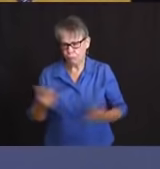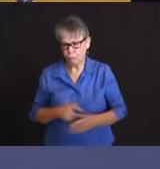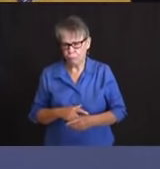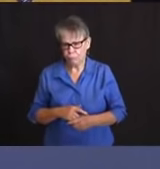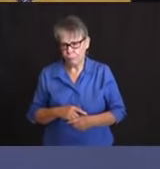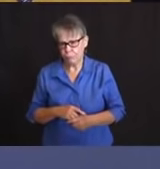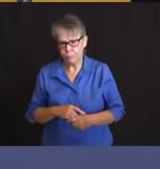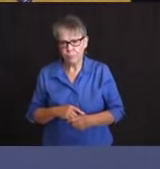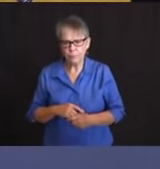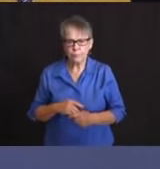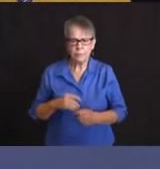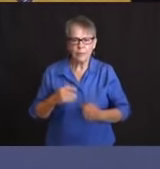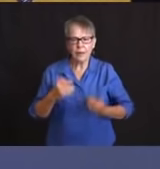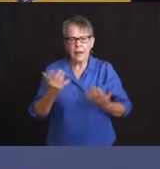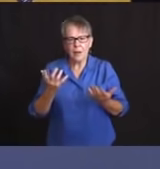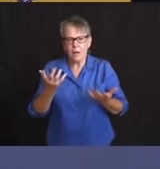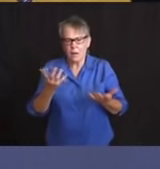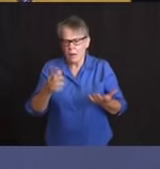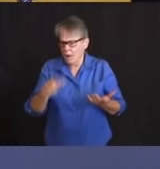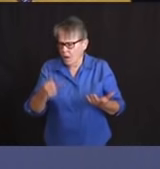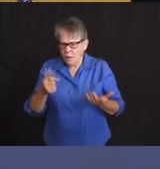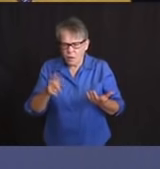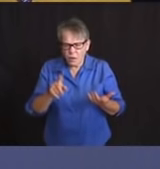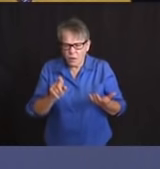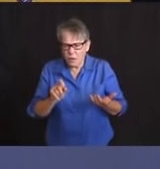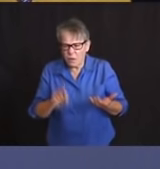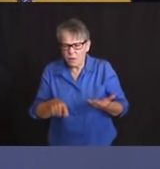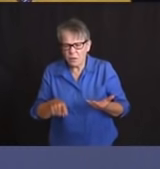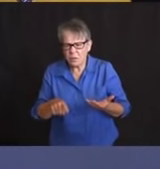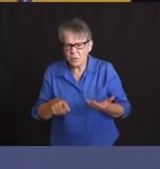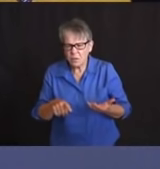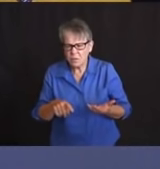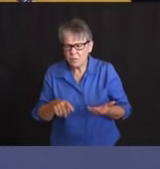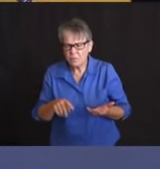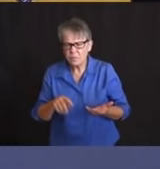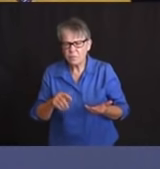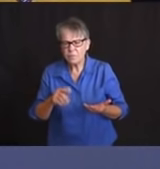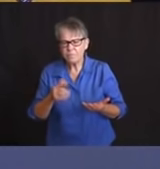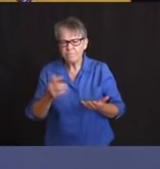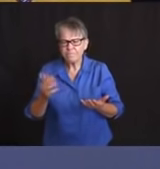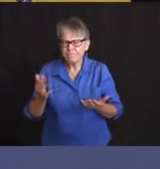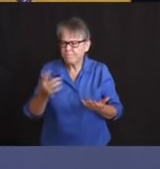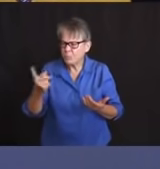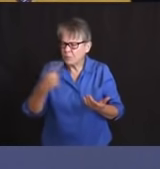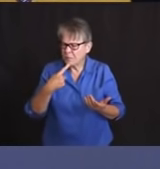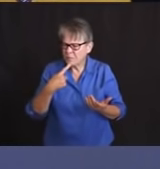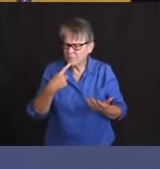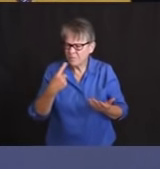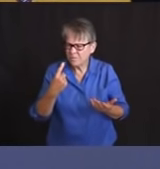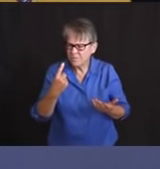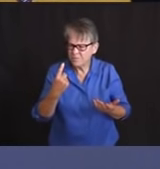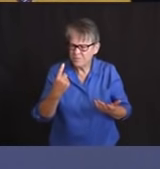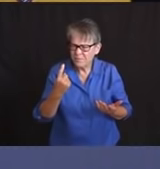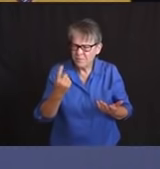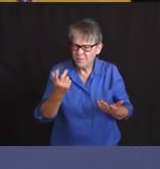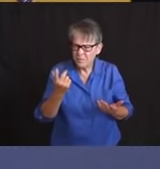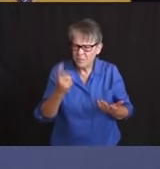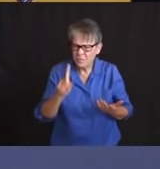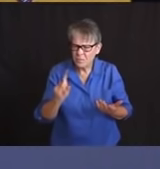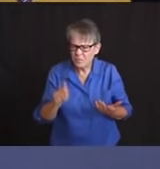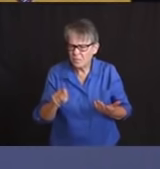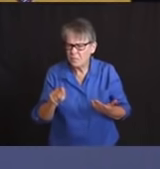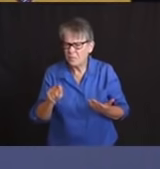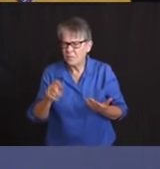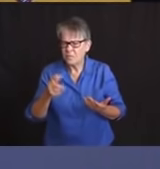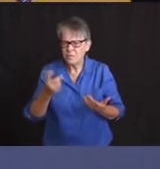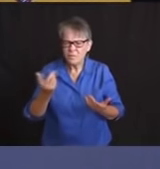on Monday. We will certainly get our fair share, but I don't believe, unless Judy or Pat tell me, that we have a distribution schedule